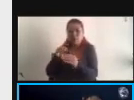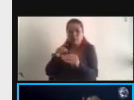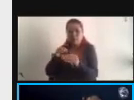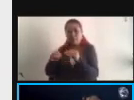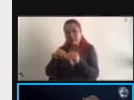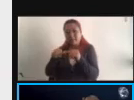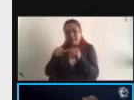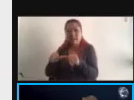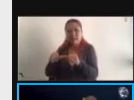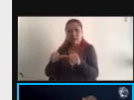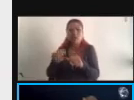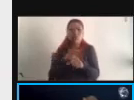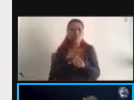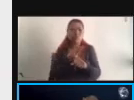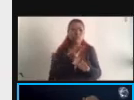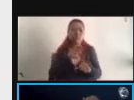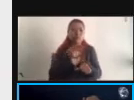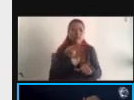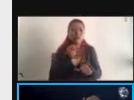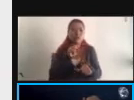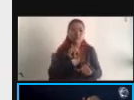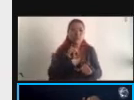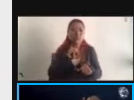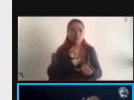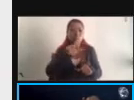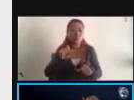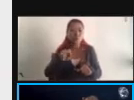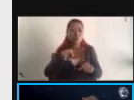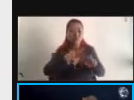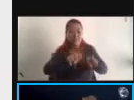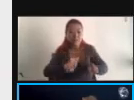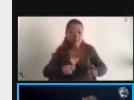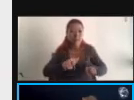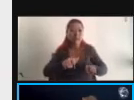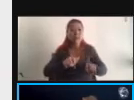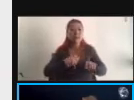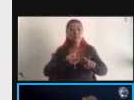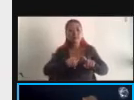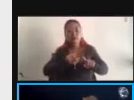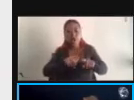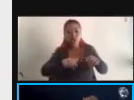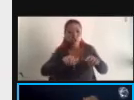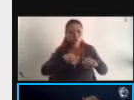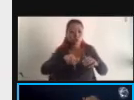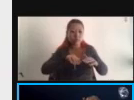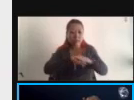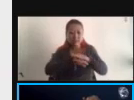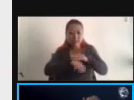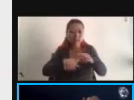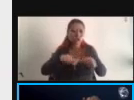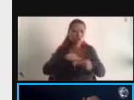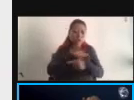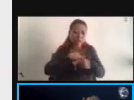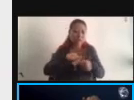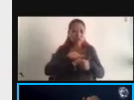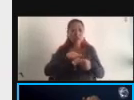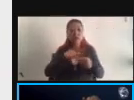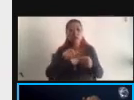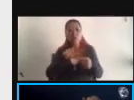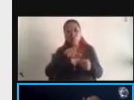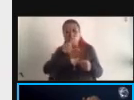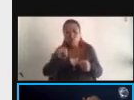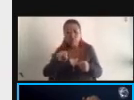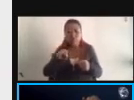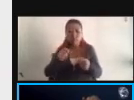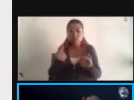to analyze the tasks, the tools, the training, access, so forth. And in the end, they developed